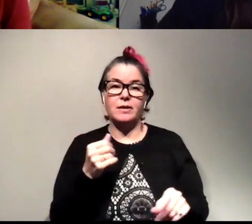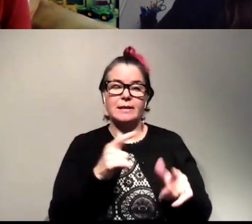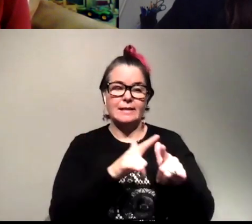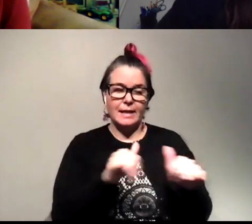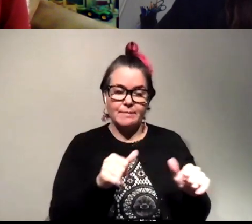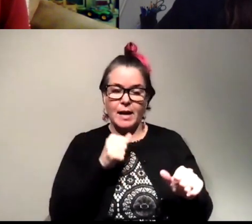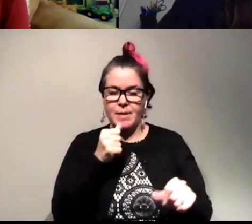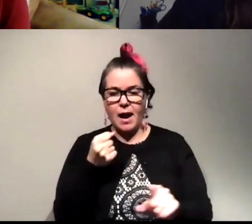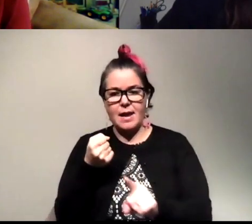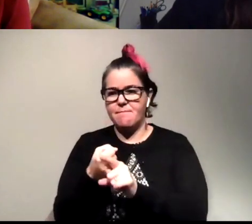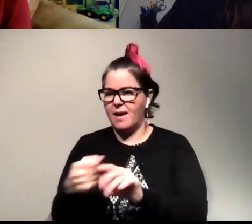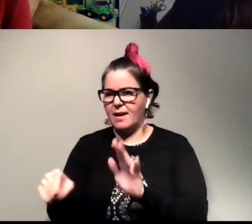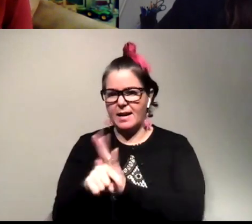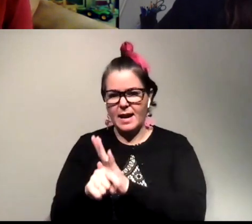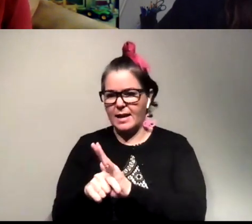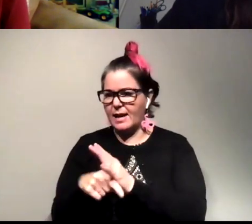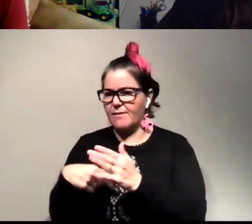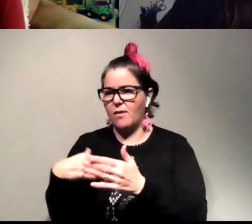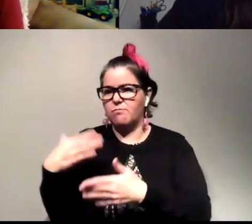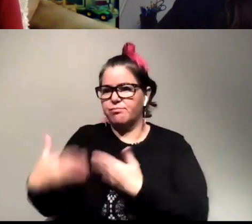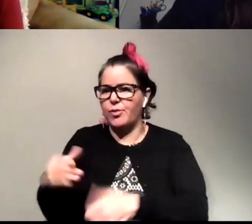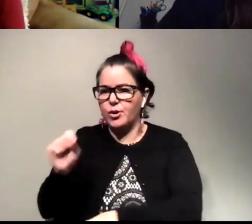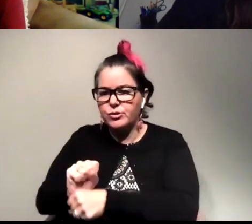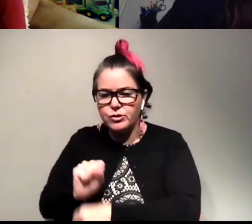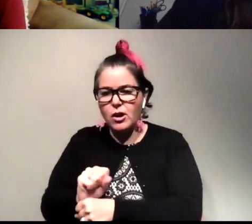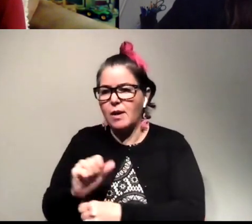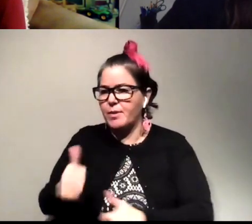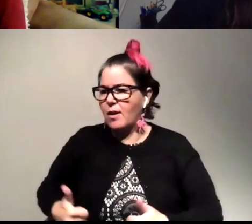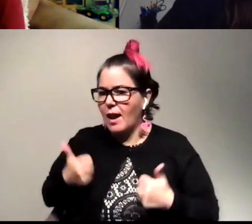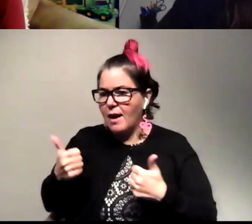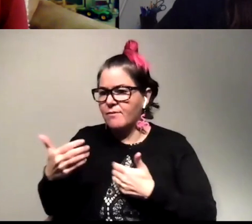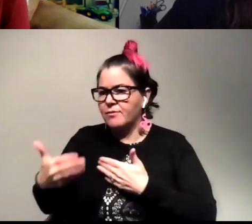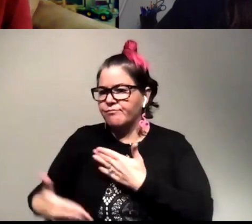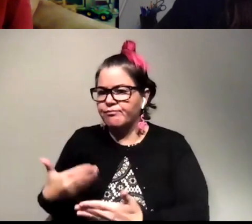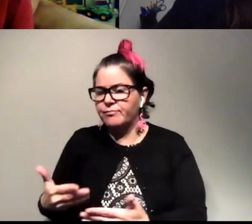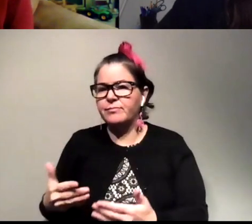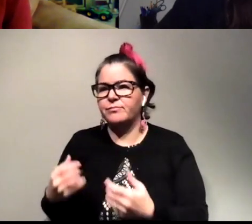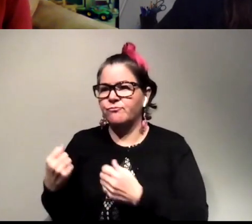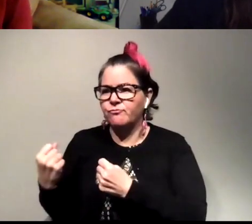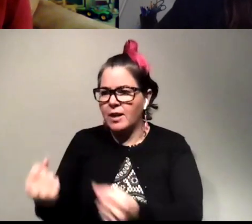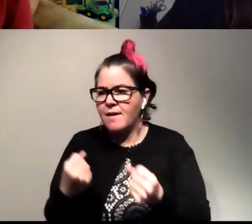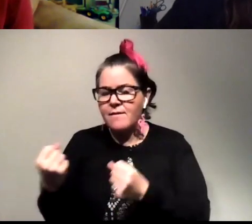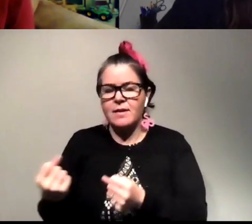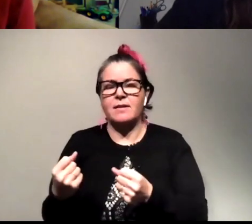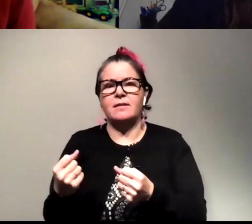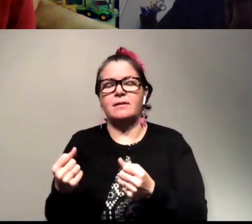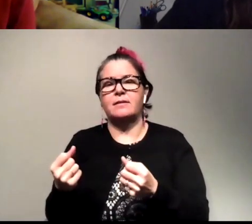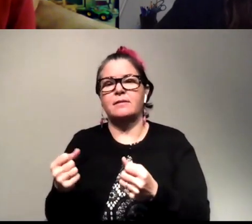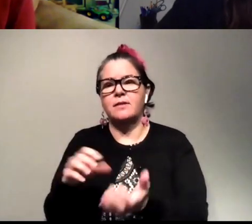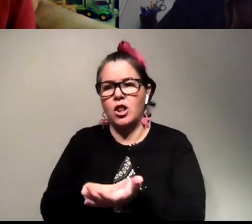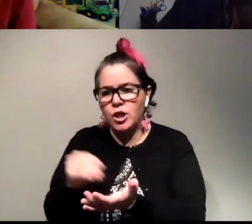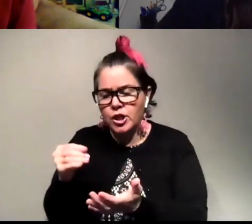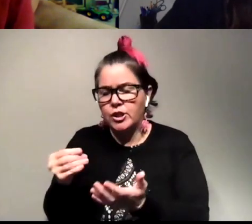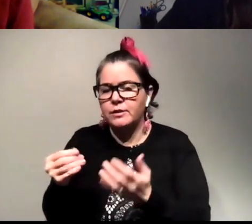how well they get on in their jobs, doesn't impact how they can drive, how well they can learn